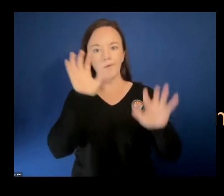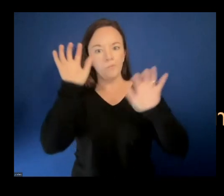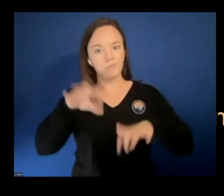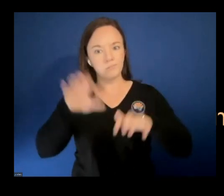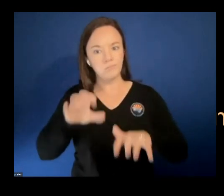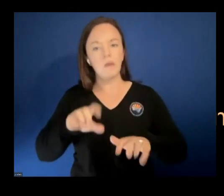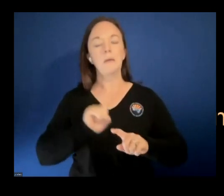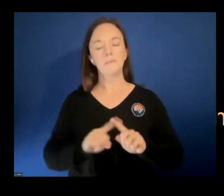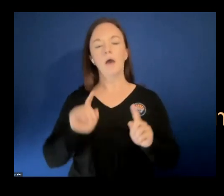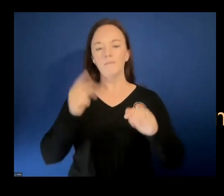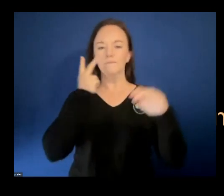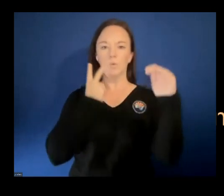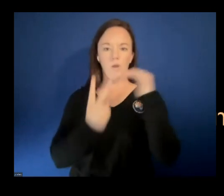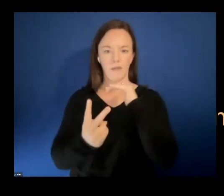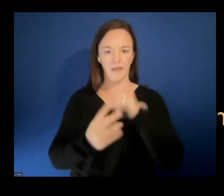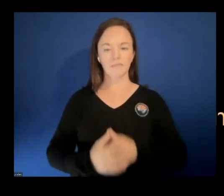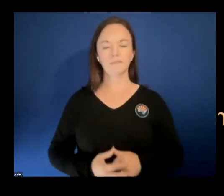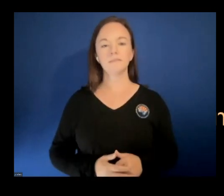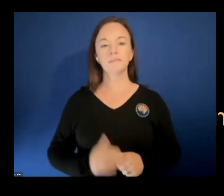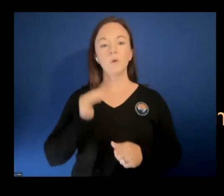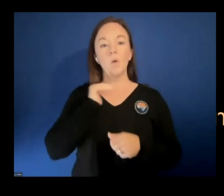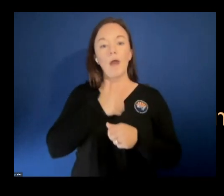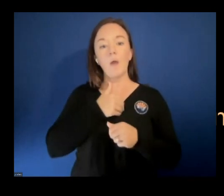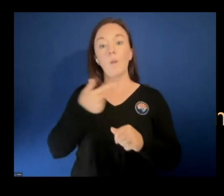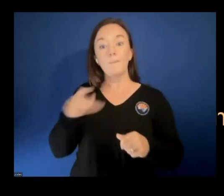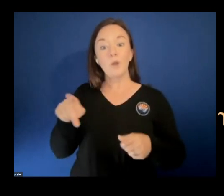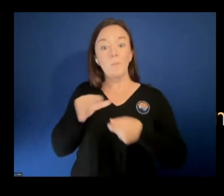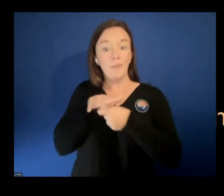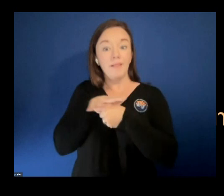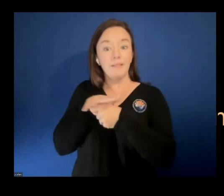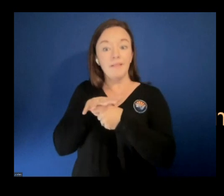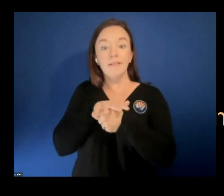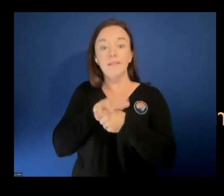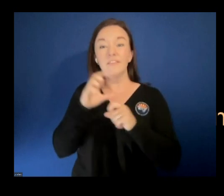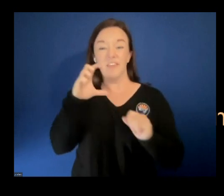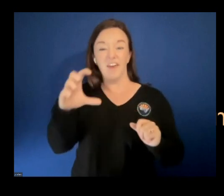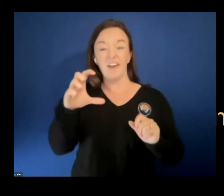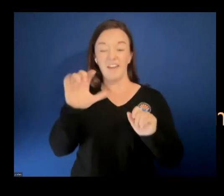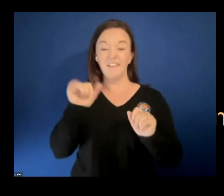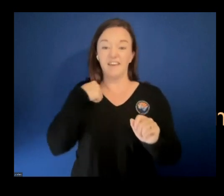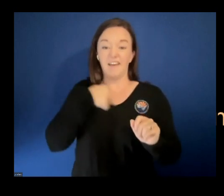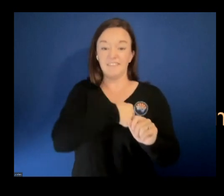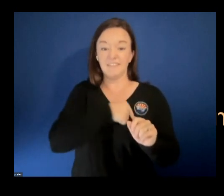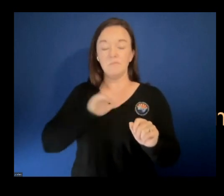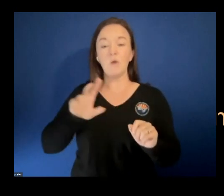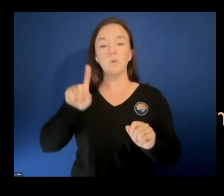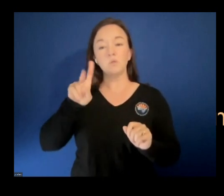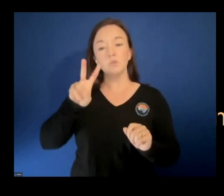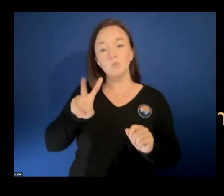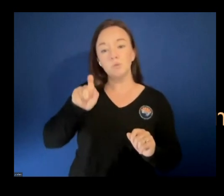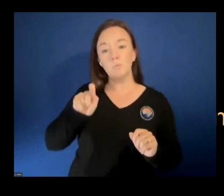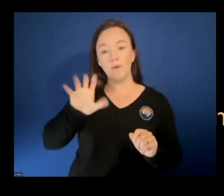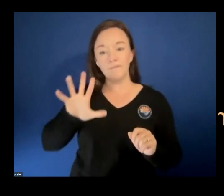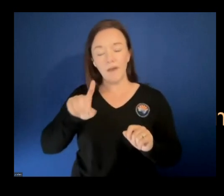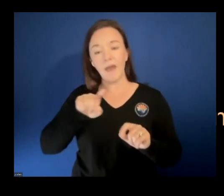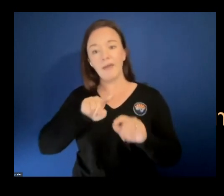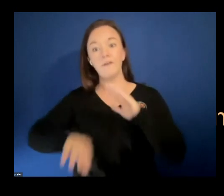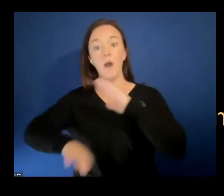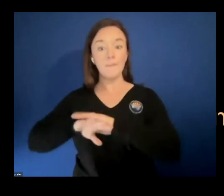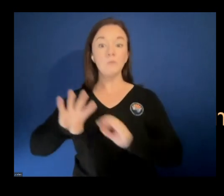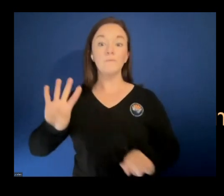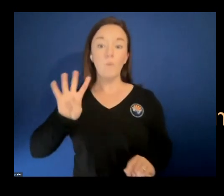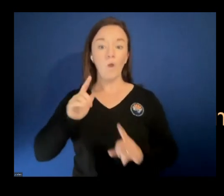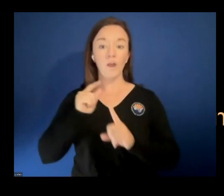you can see, right where we are located here, they're generally looking at around 2.5 to maybe 4 inches of rain in some of the higher